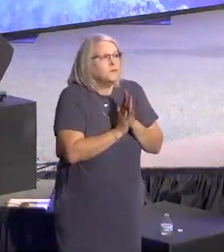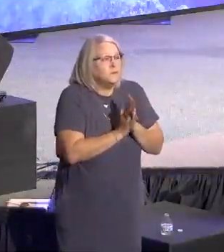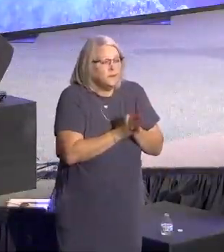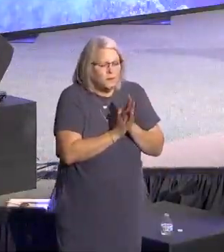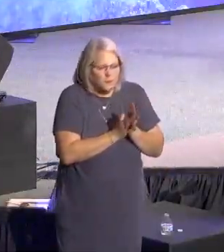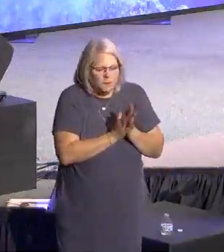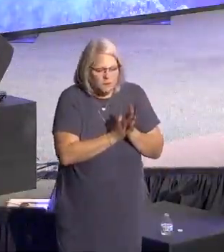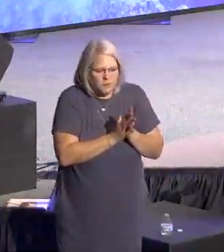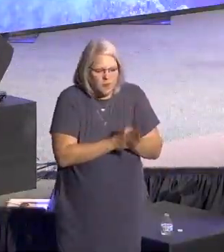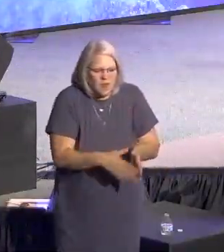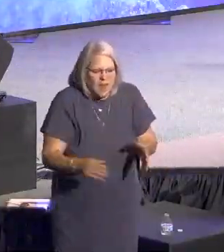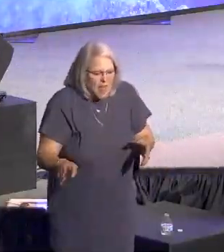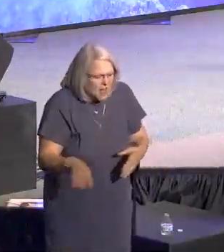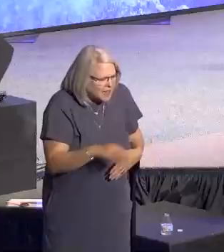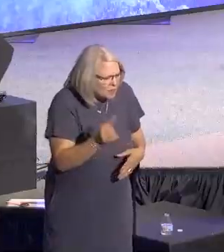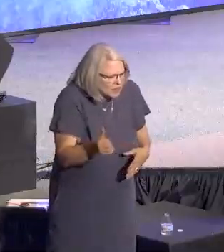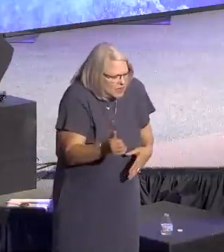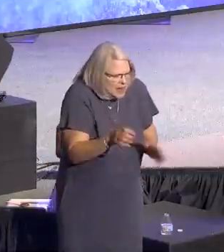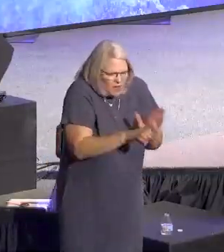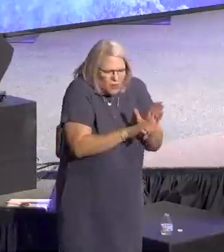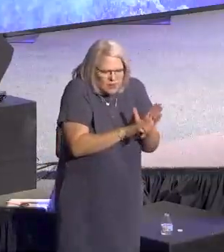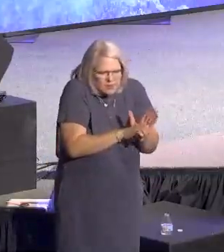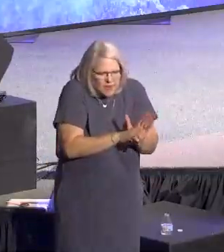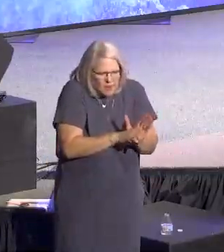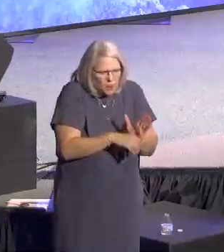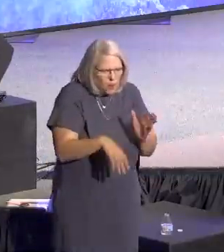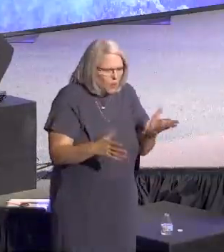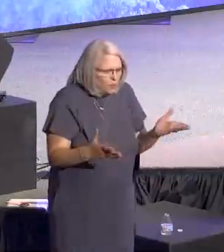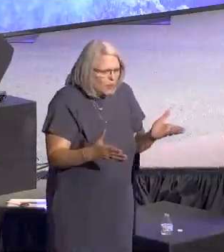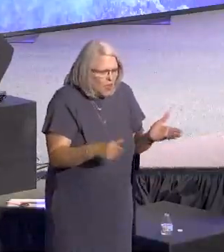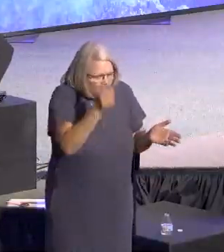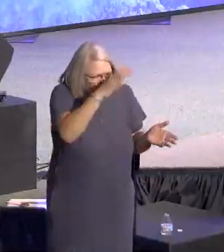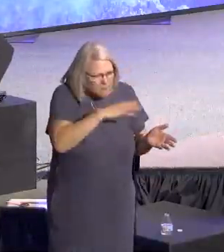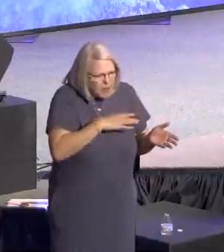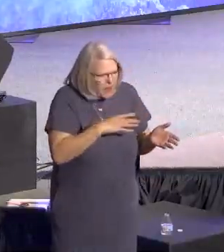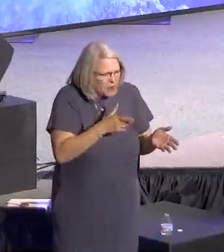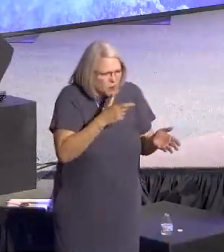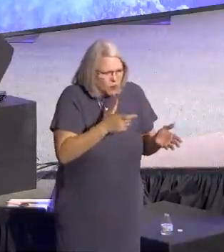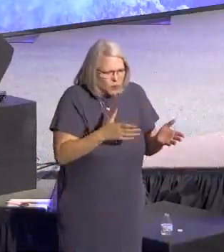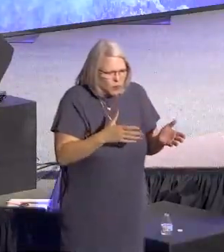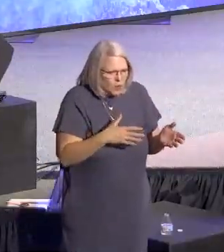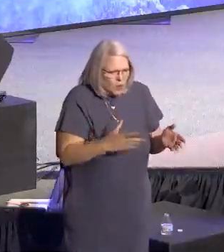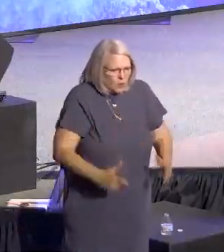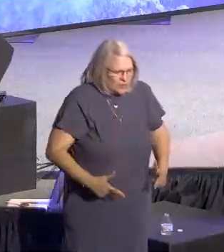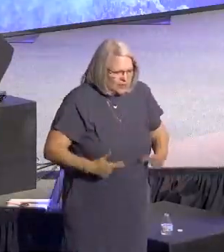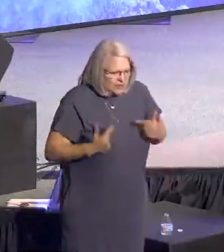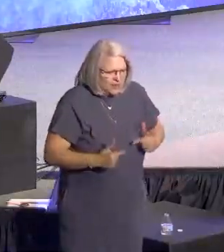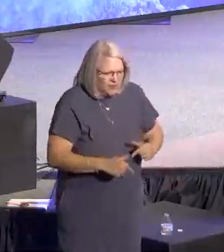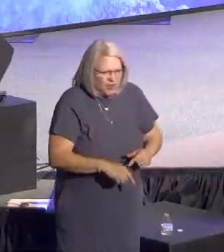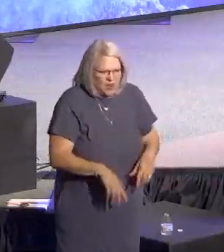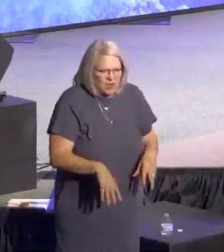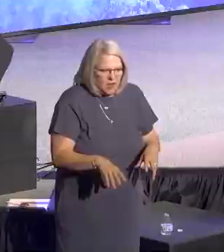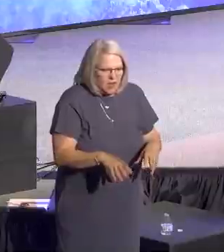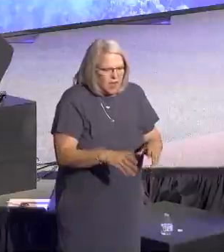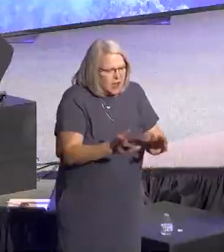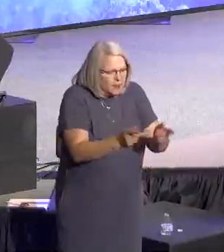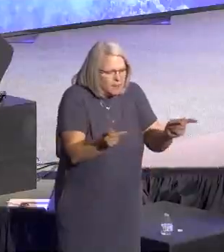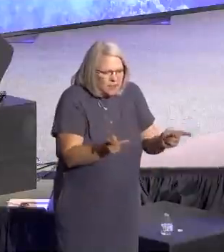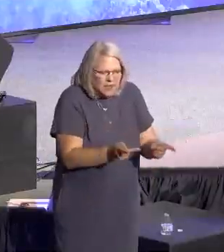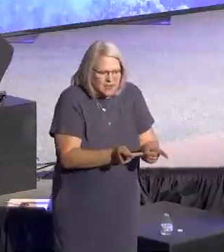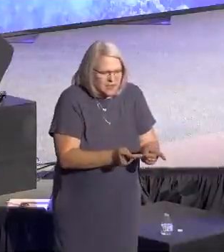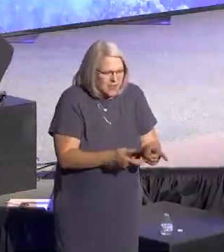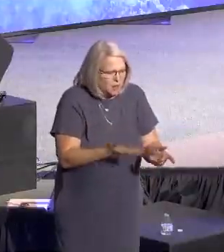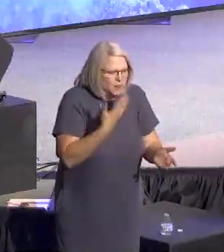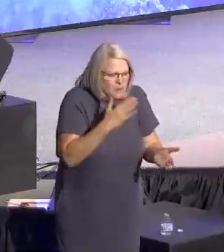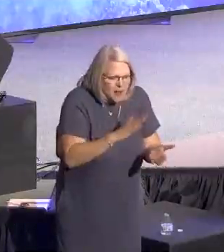He was living outside of society in a cemetery. And yet Jesus shows up